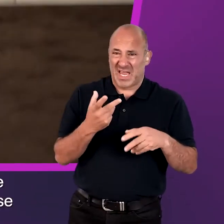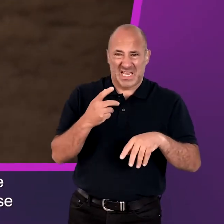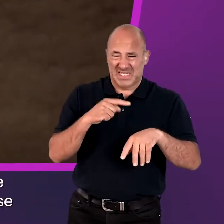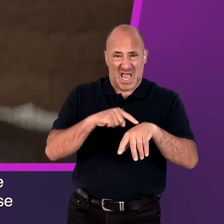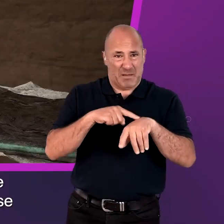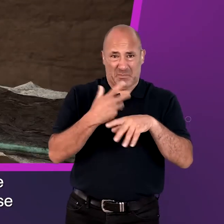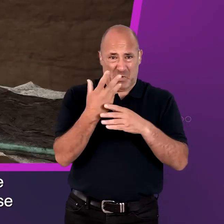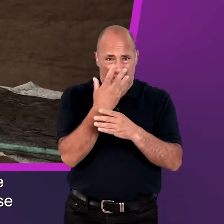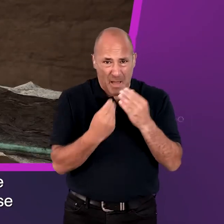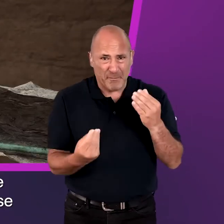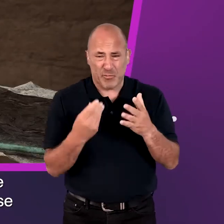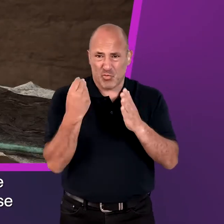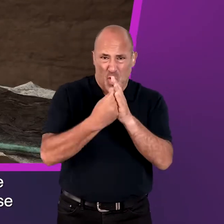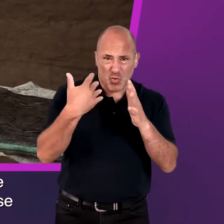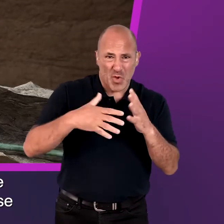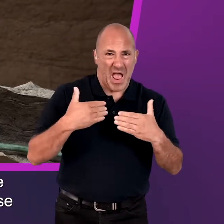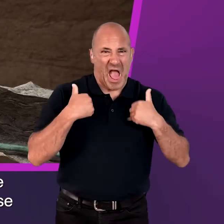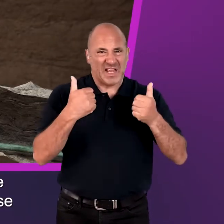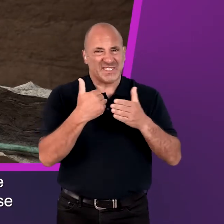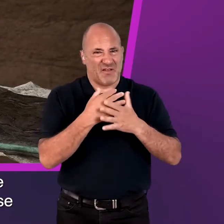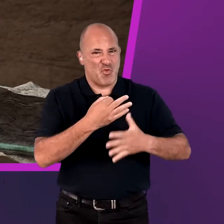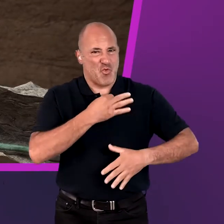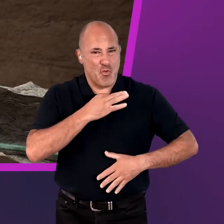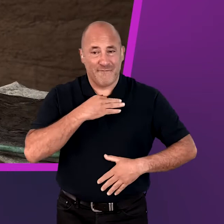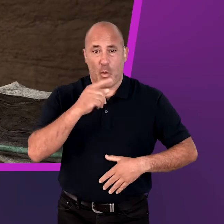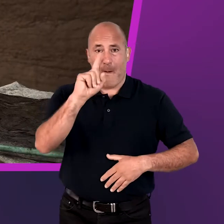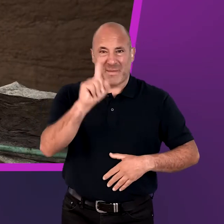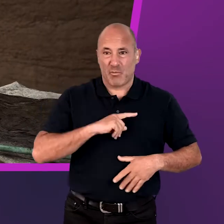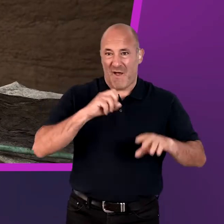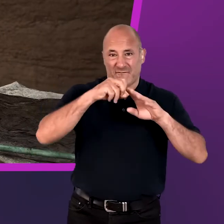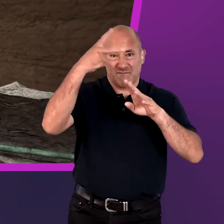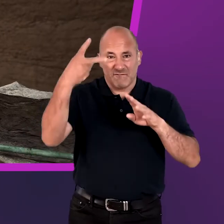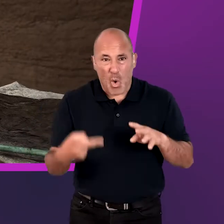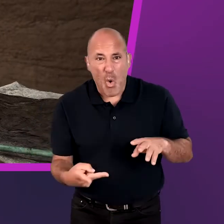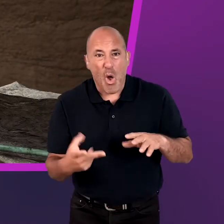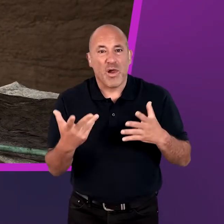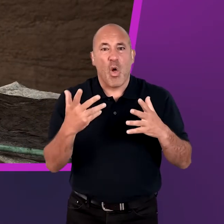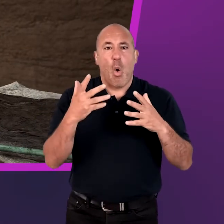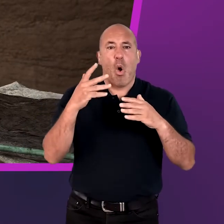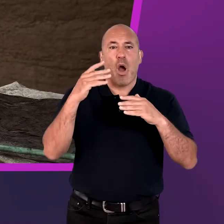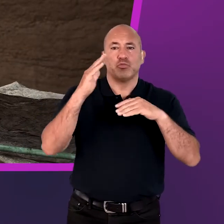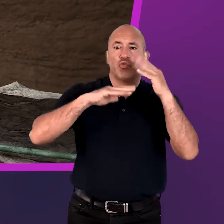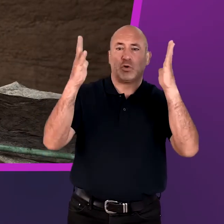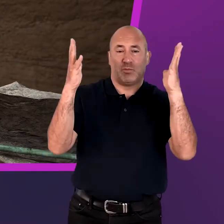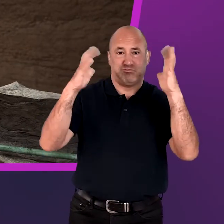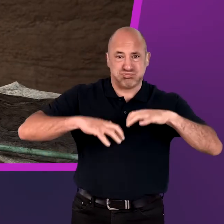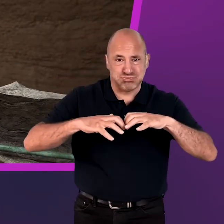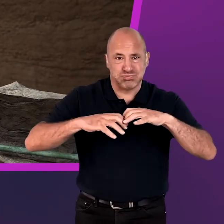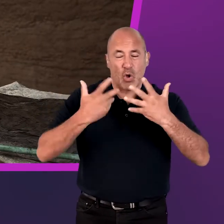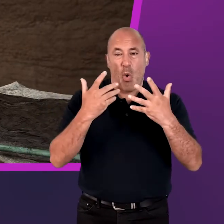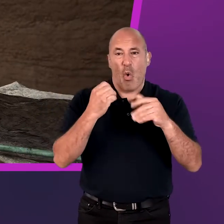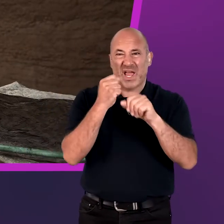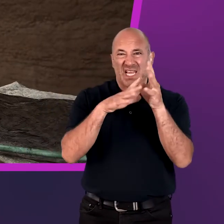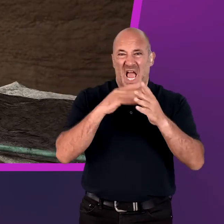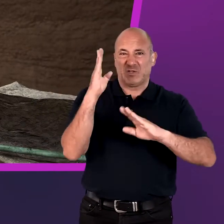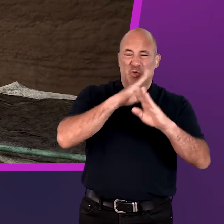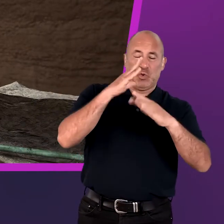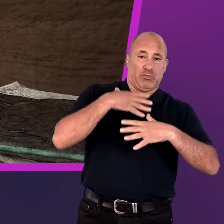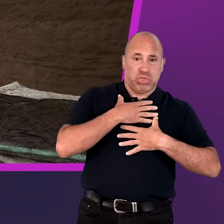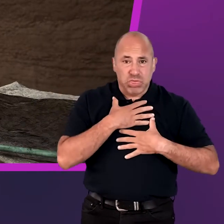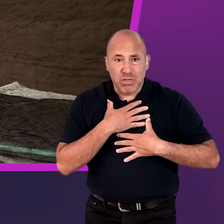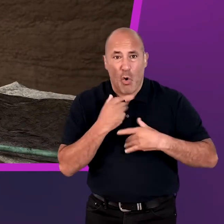However, current methods are time-consuming, costly, and pose health and safety risks to workers, such as falls, structural